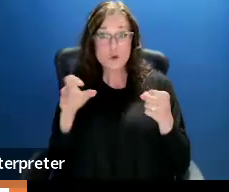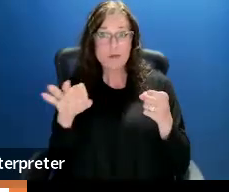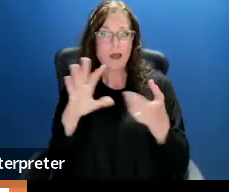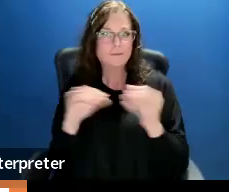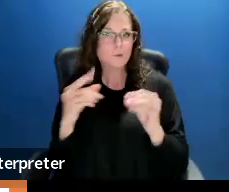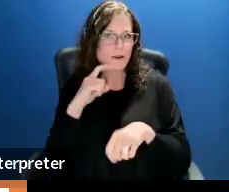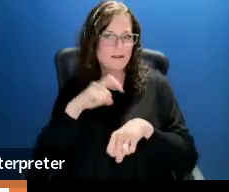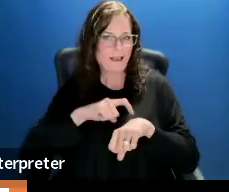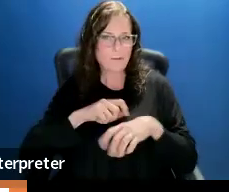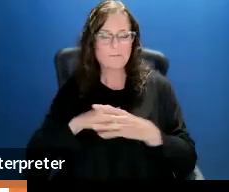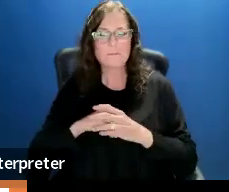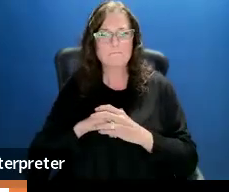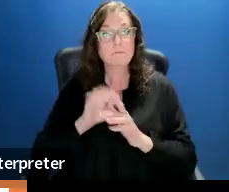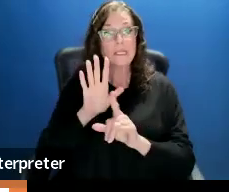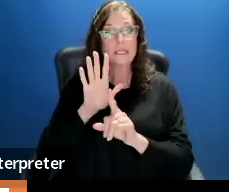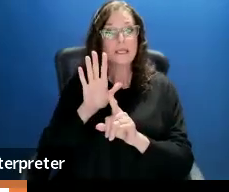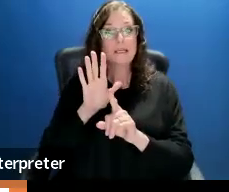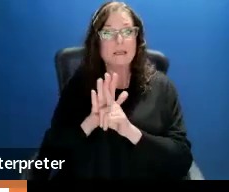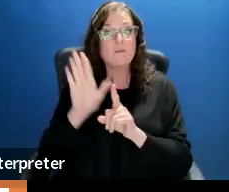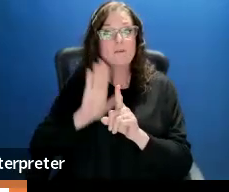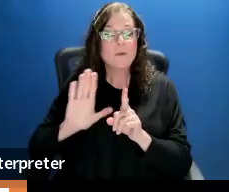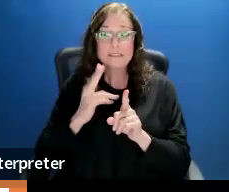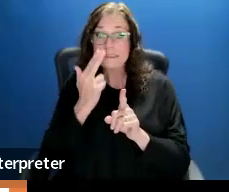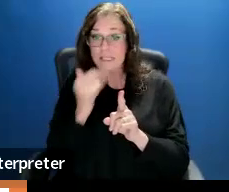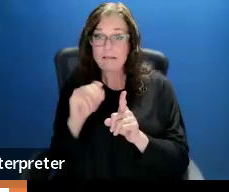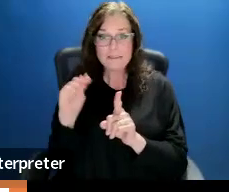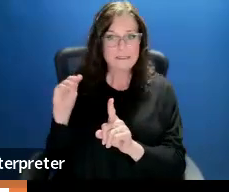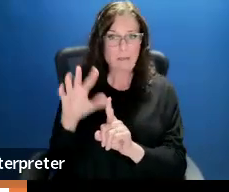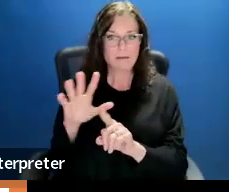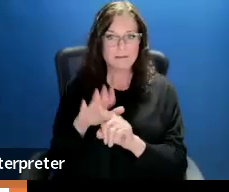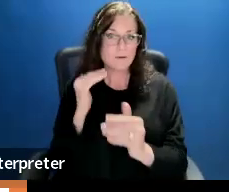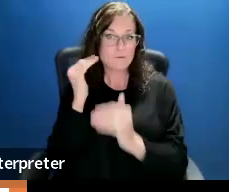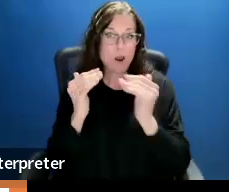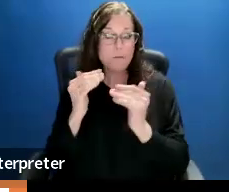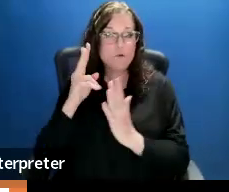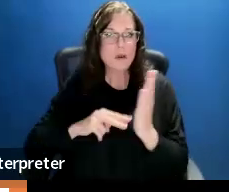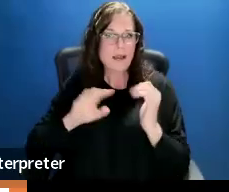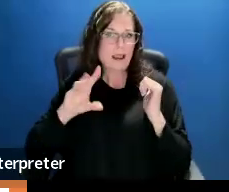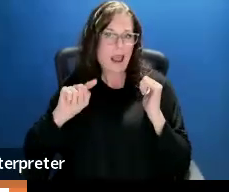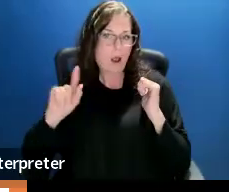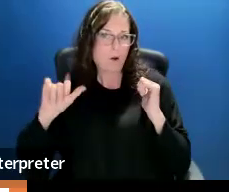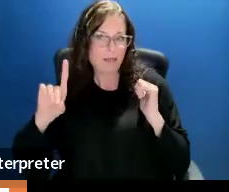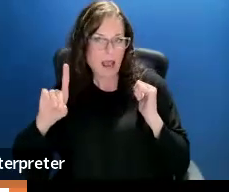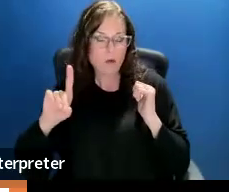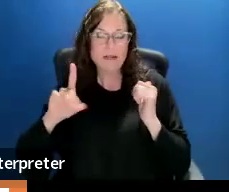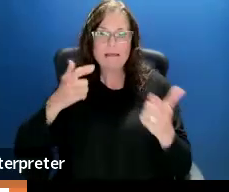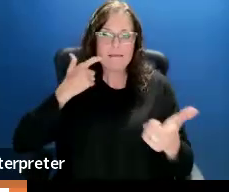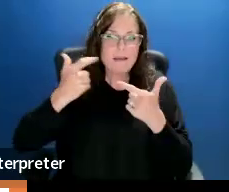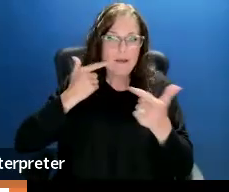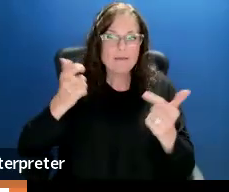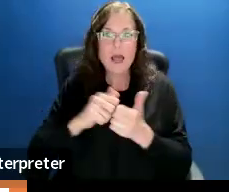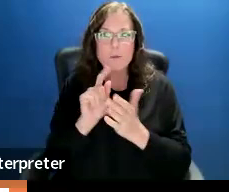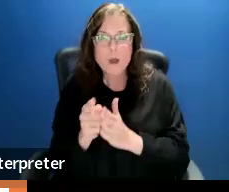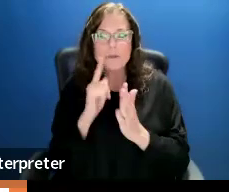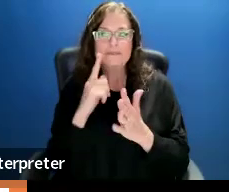story time. Kids cast silly little spells on the grown-ups reading aloud, leading to laugh out loud moments full